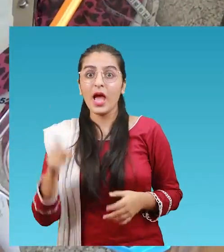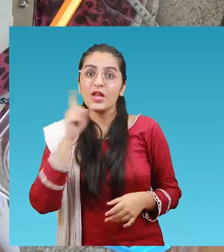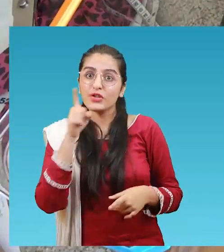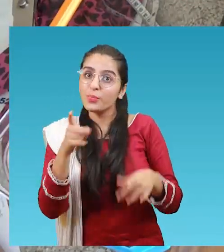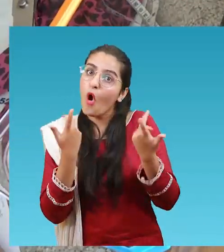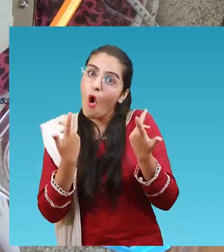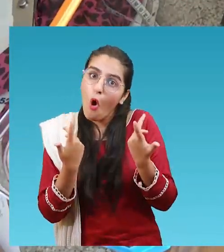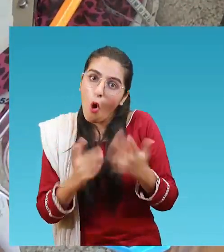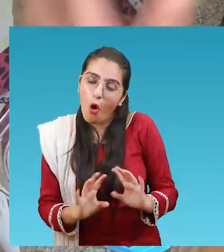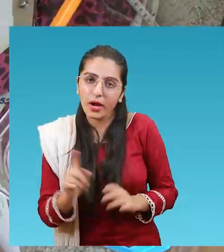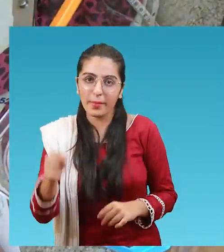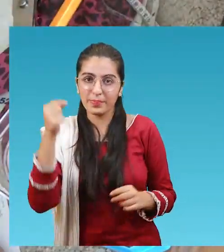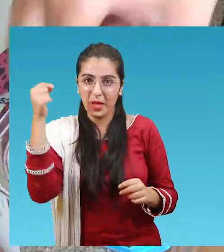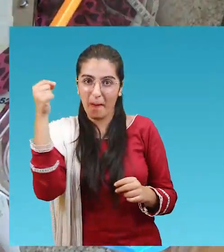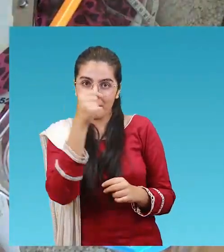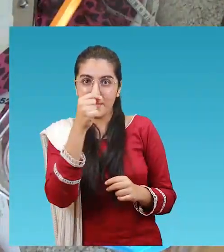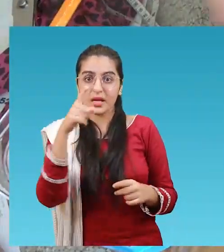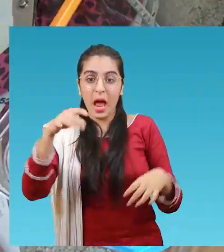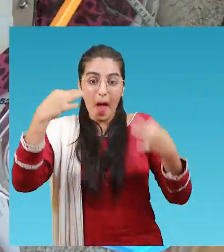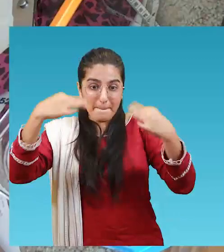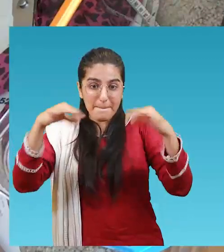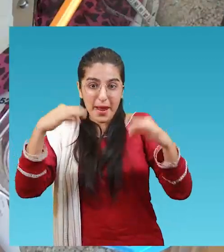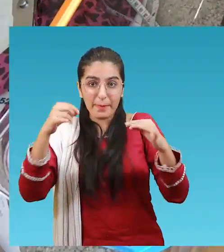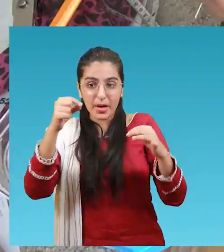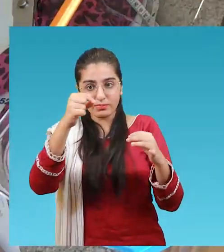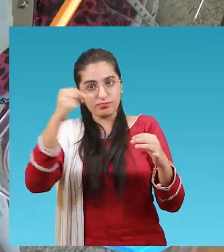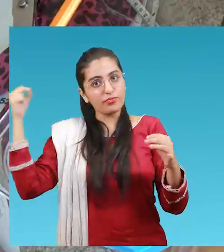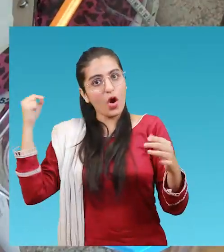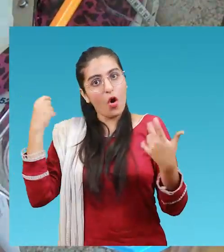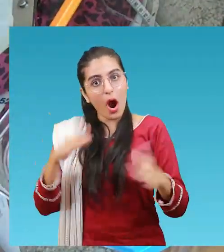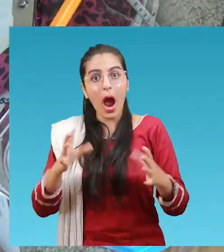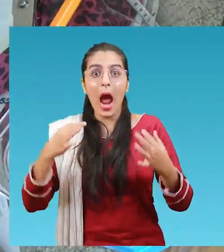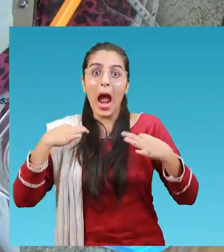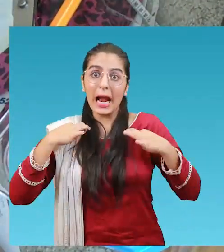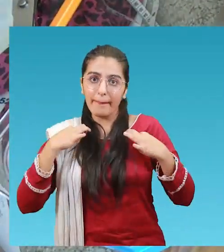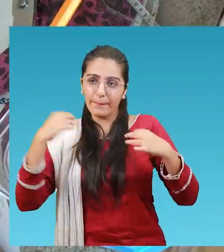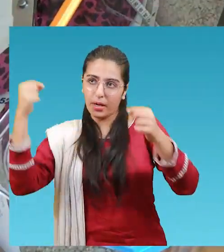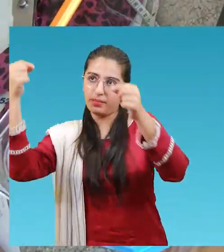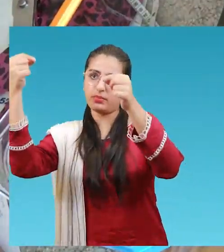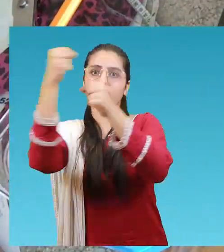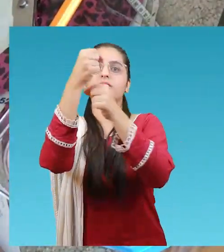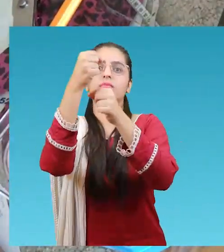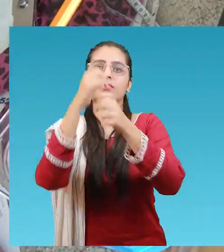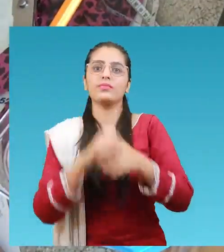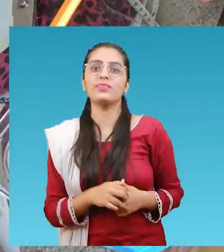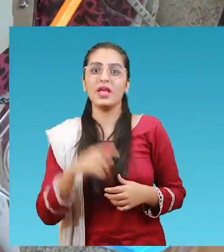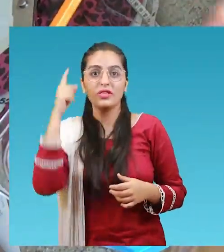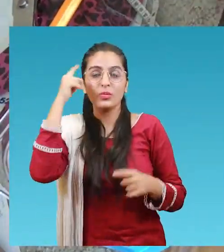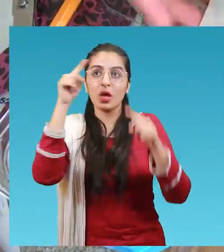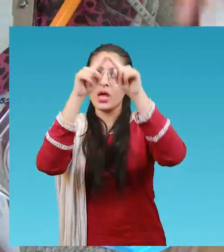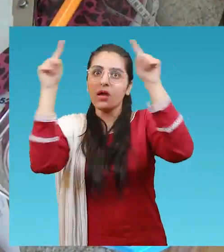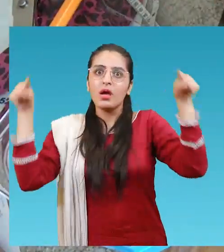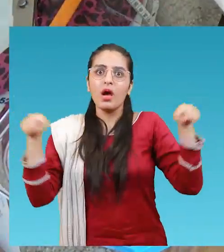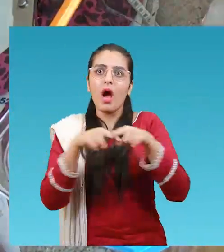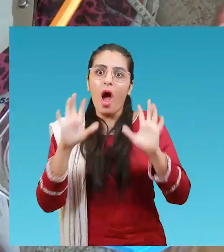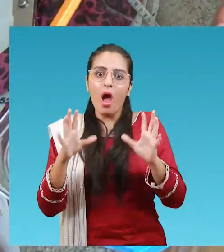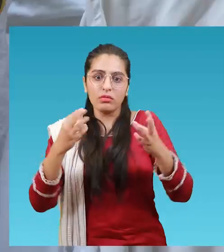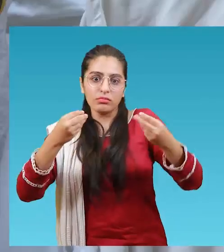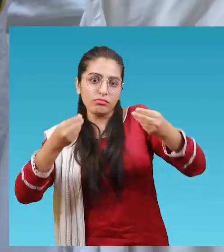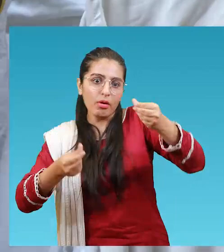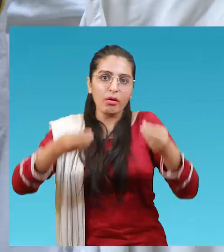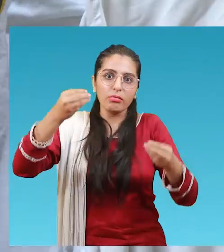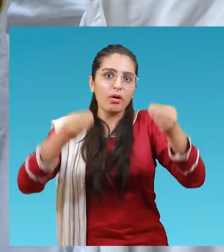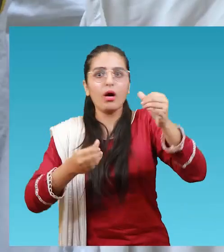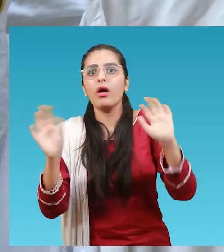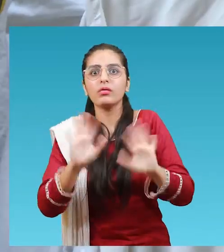Now remove the pins from the paper and put them in the cloth so the cloth shape doesn't get ruined. You can sew the outlines